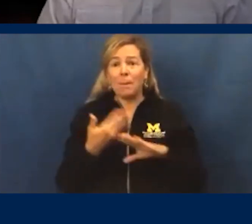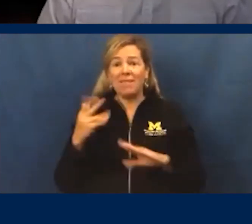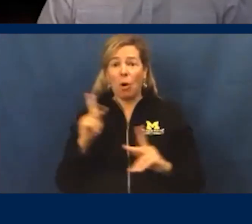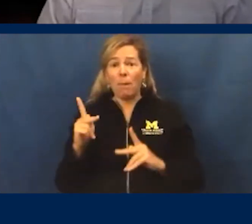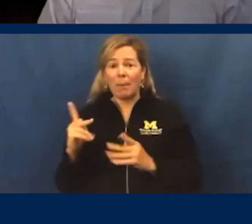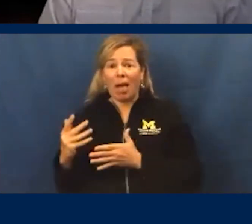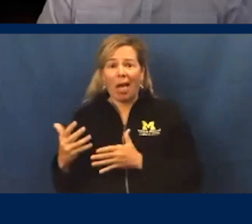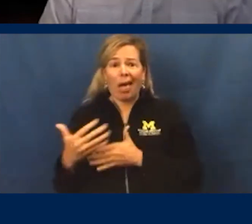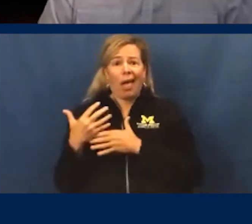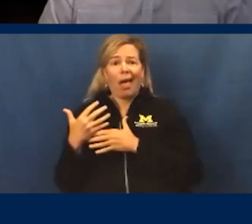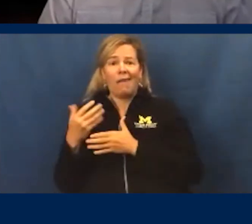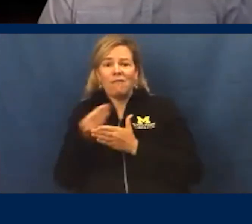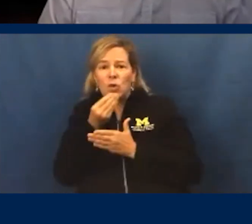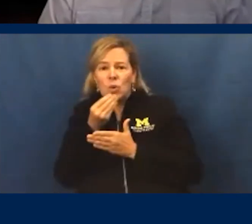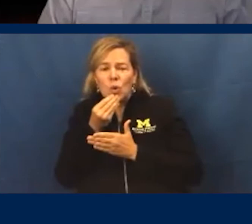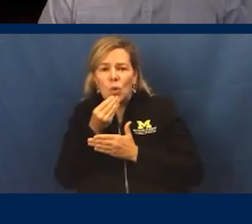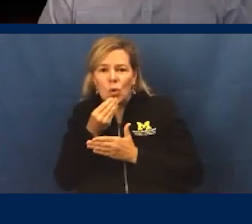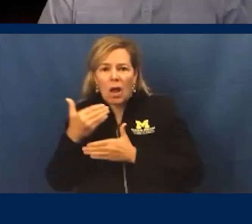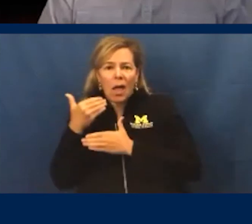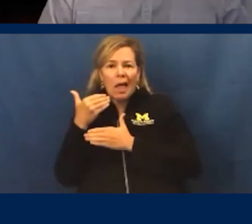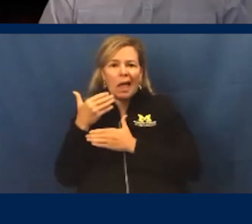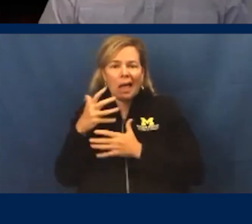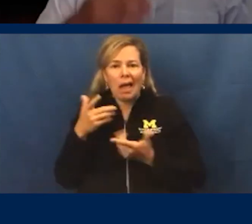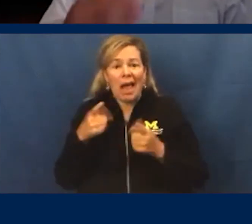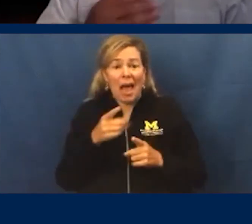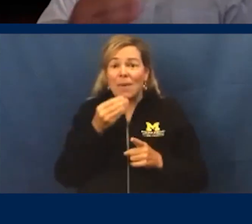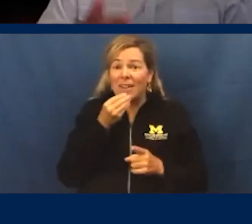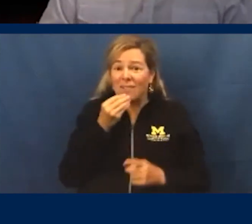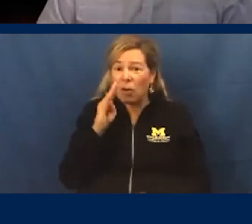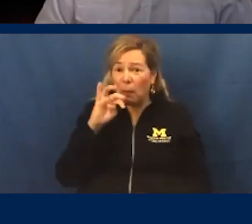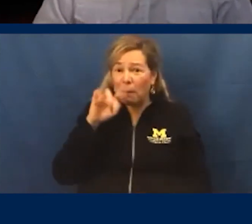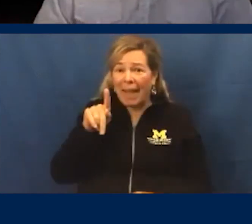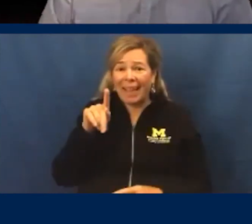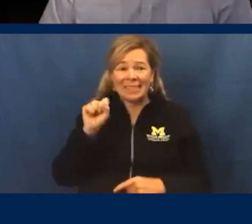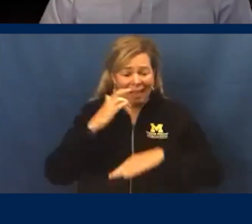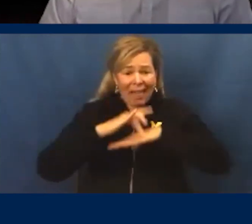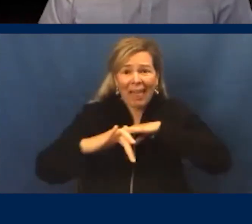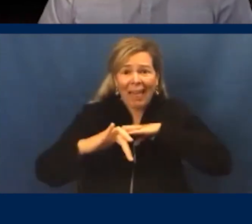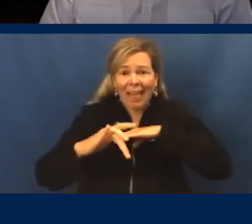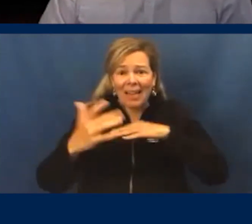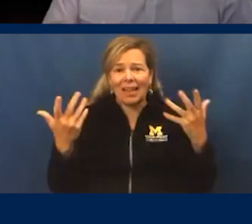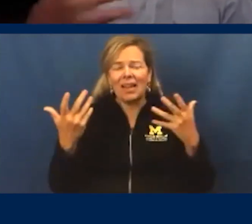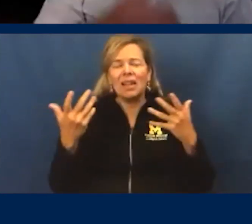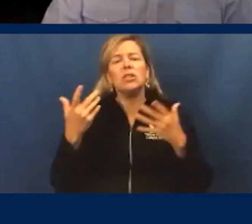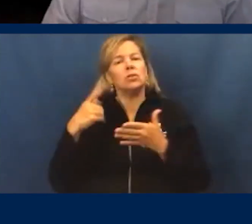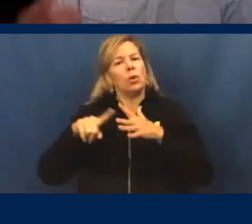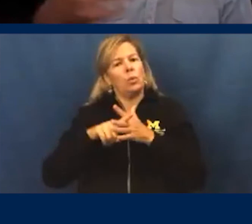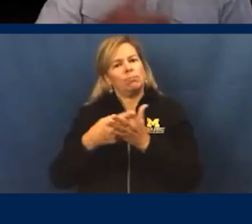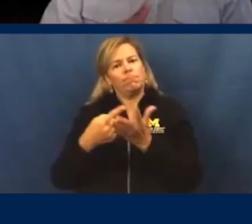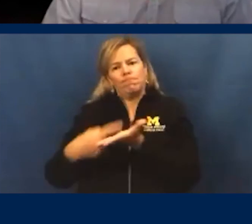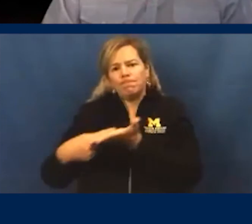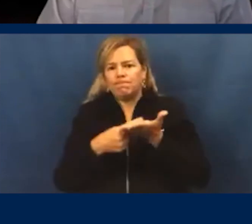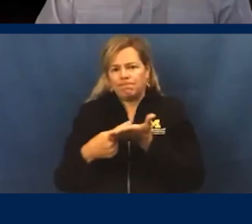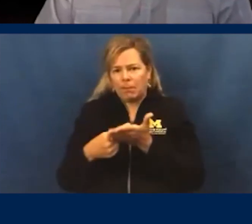food distribution and food banks in our area were having a difficult time. So we started conversations about what's going on, and then our partners at Washington